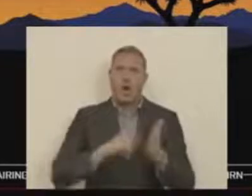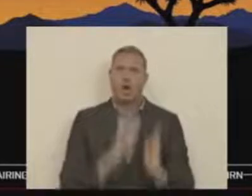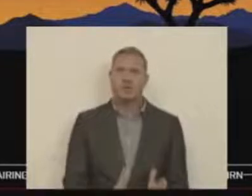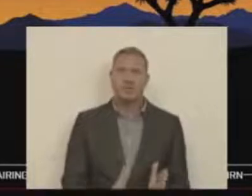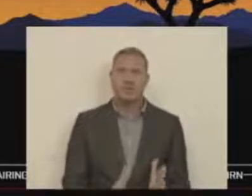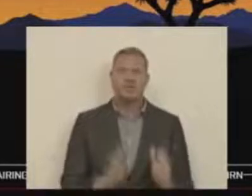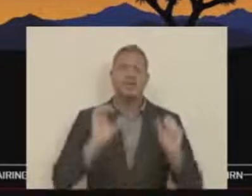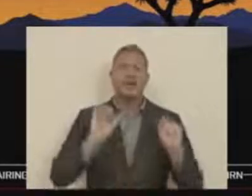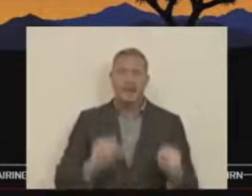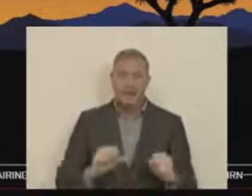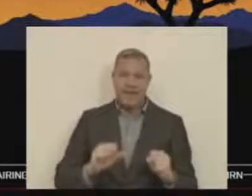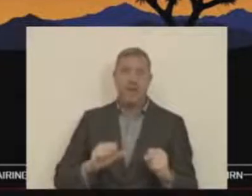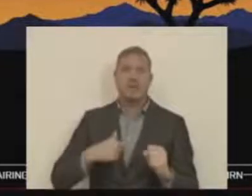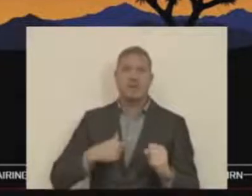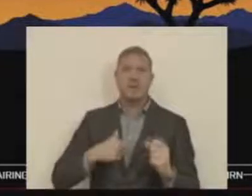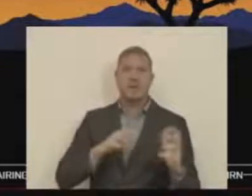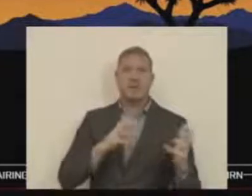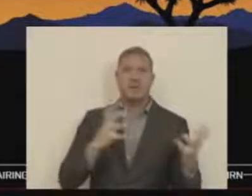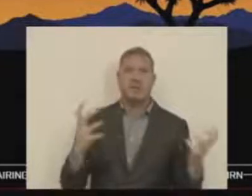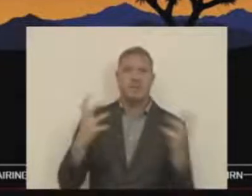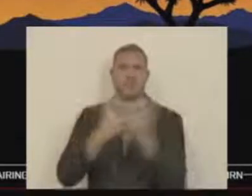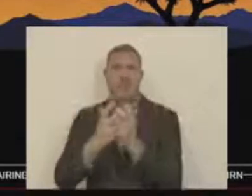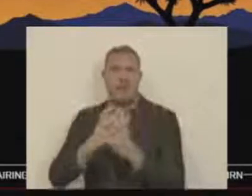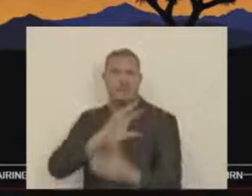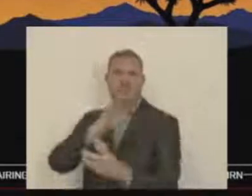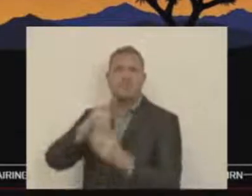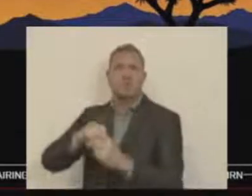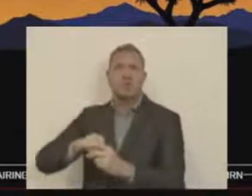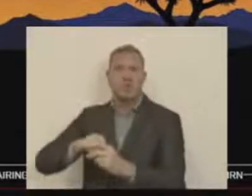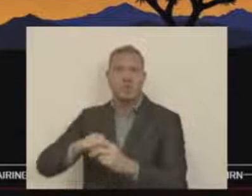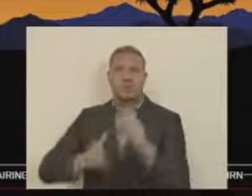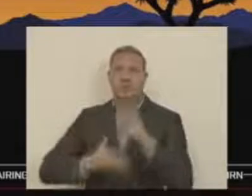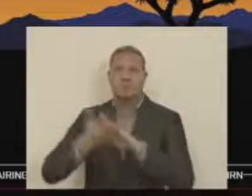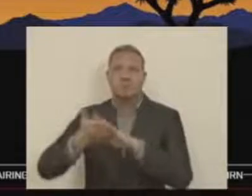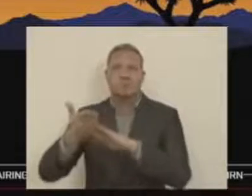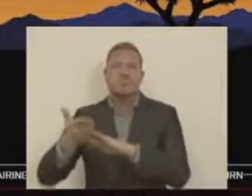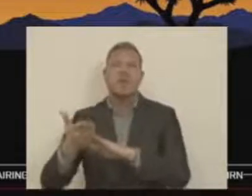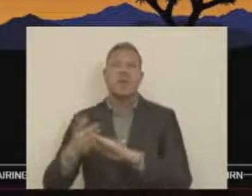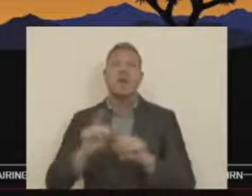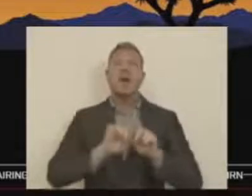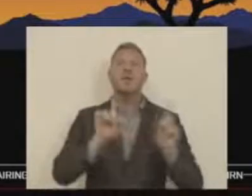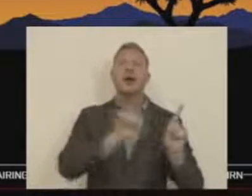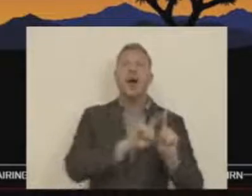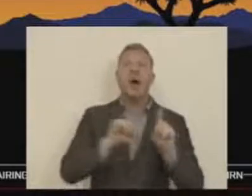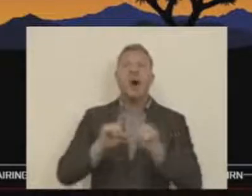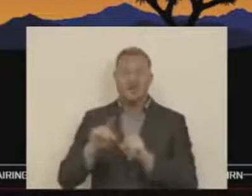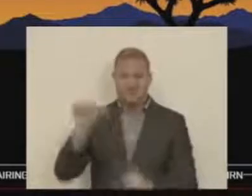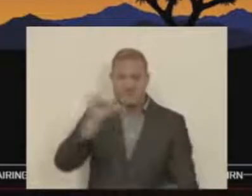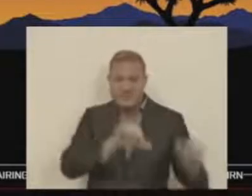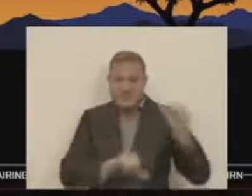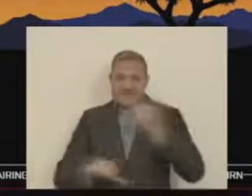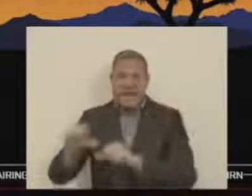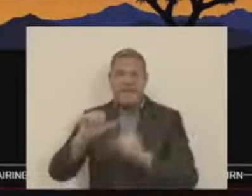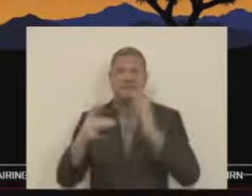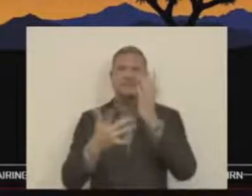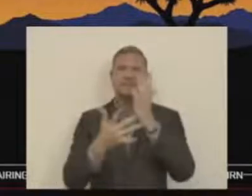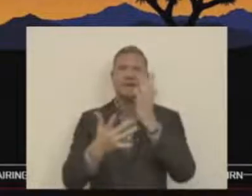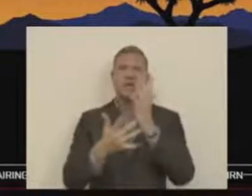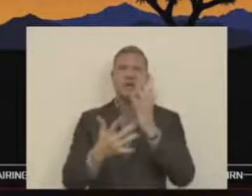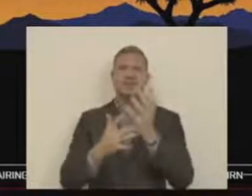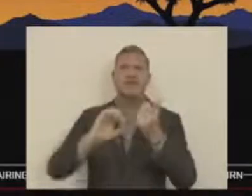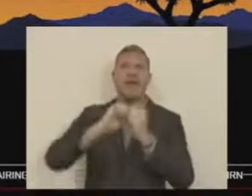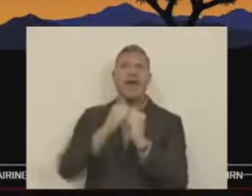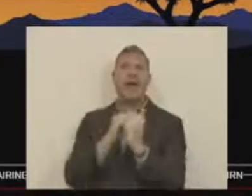this very needed service, but also another opportunity for science and technology payloads to be able to get access to